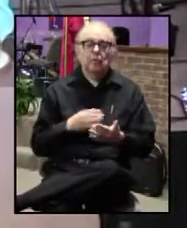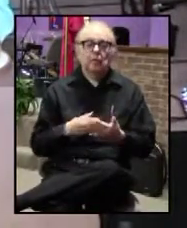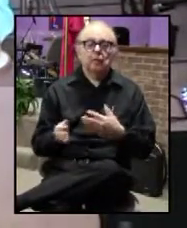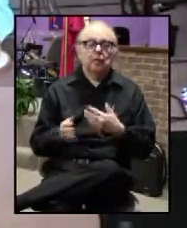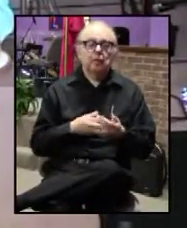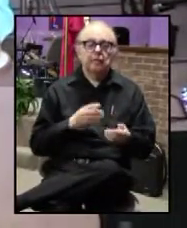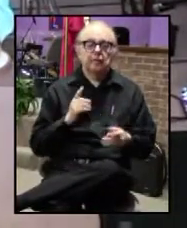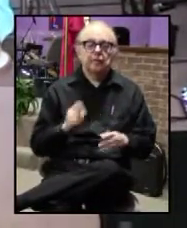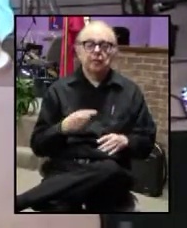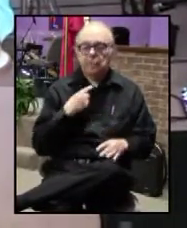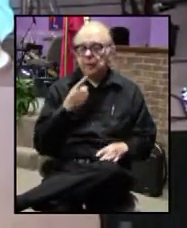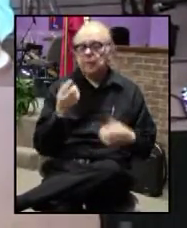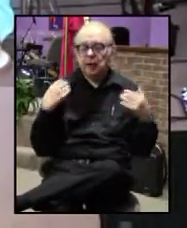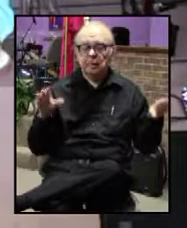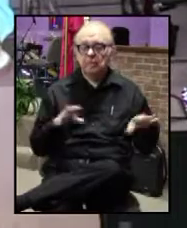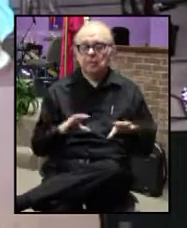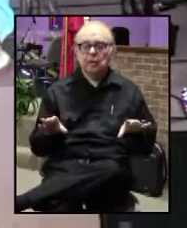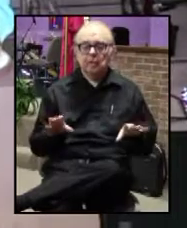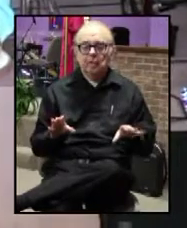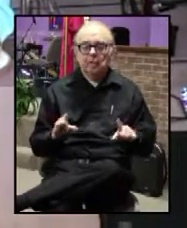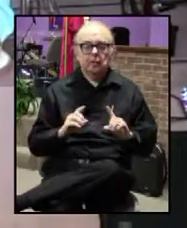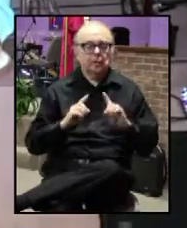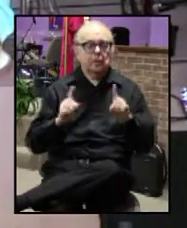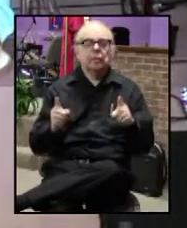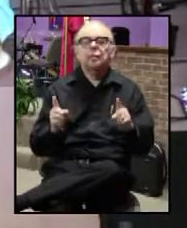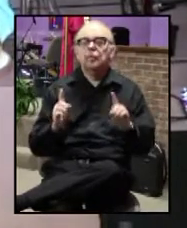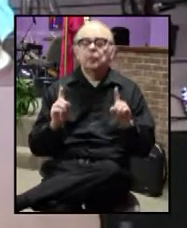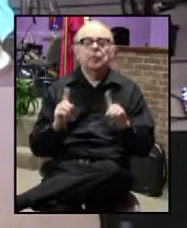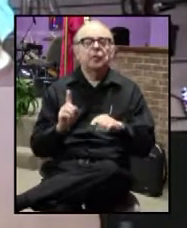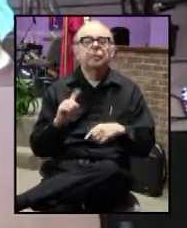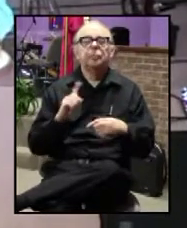them to do. They will go wherever you tell